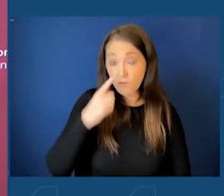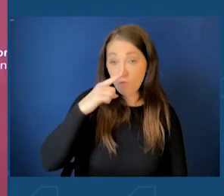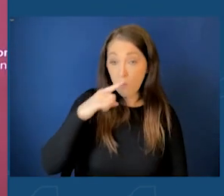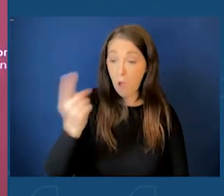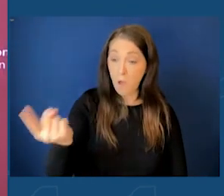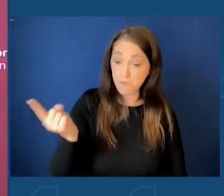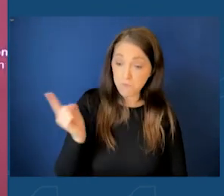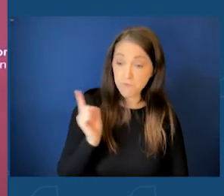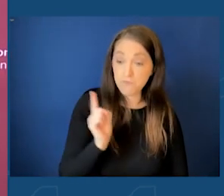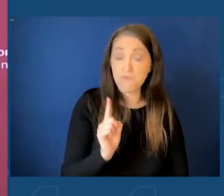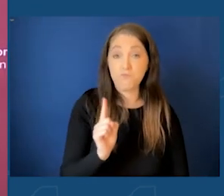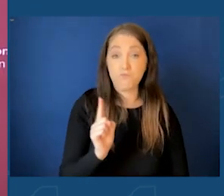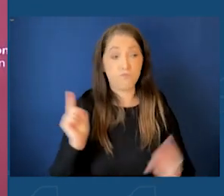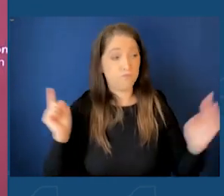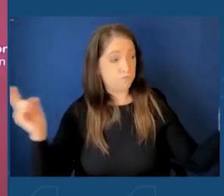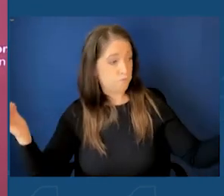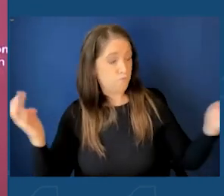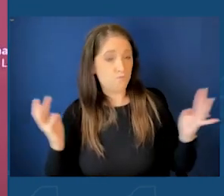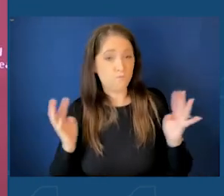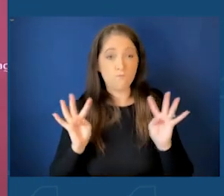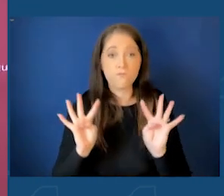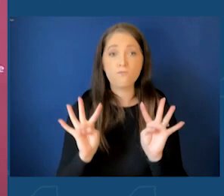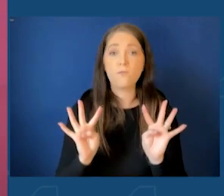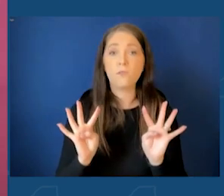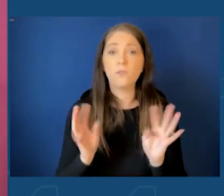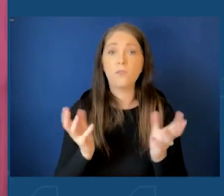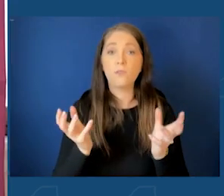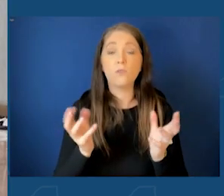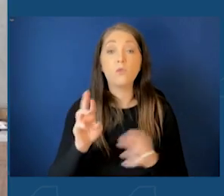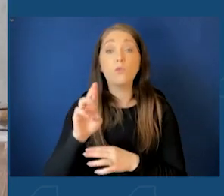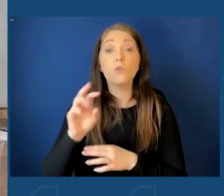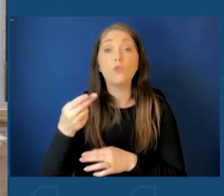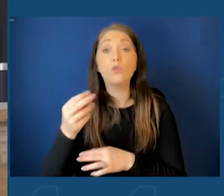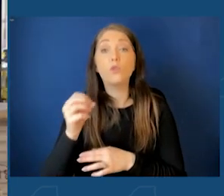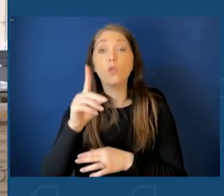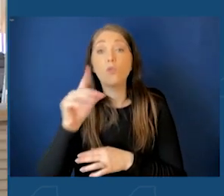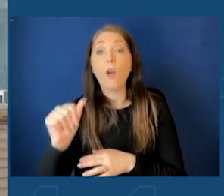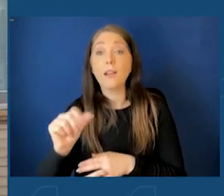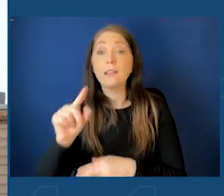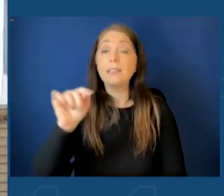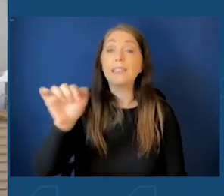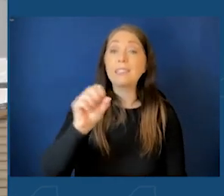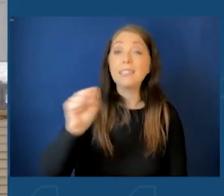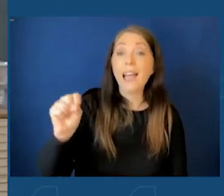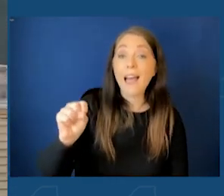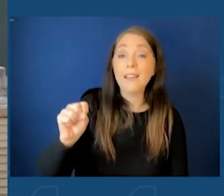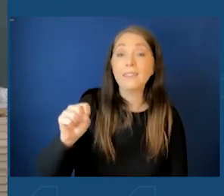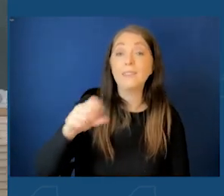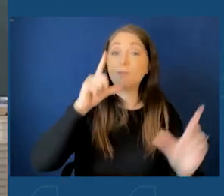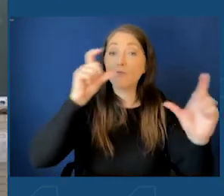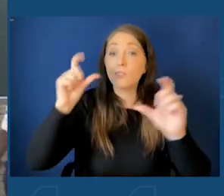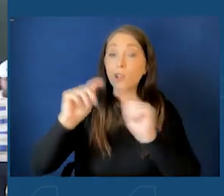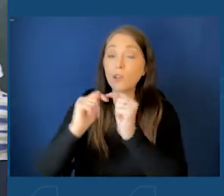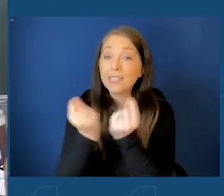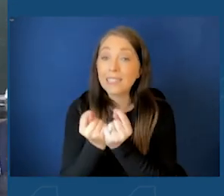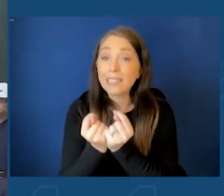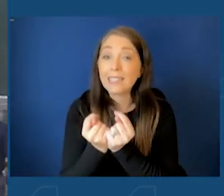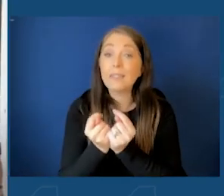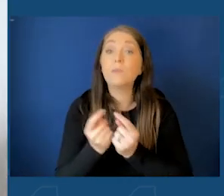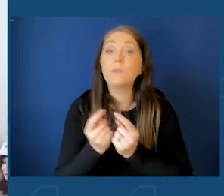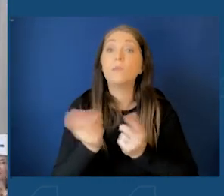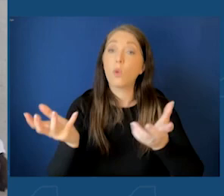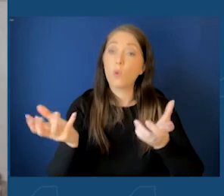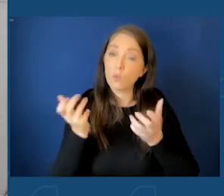Tim, Meredith. We want to take Rhonda and Tess and photography team and press team. We want to take some